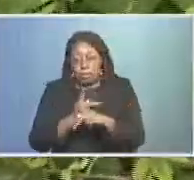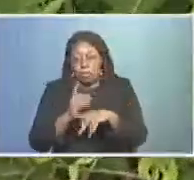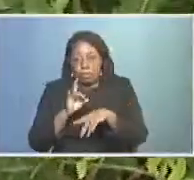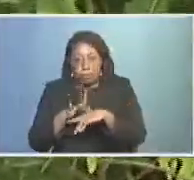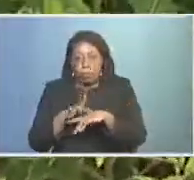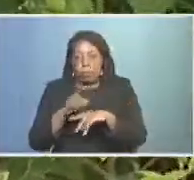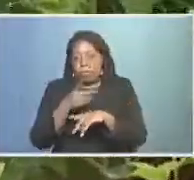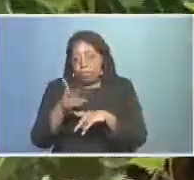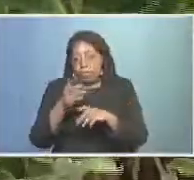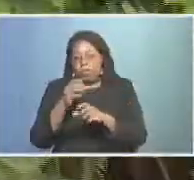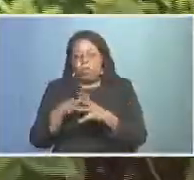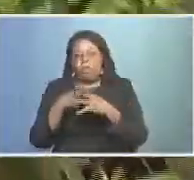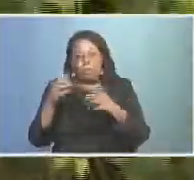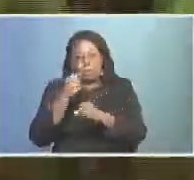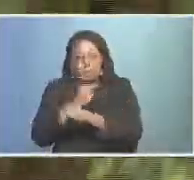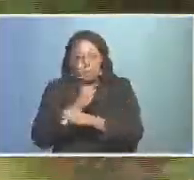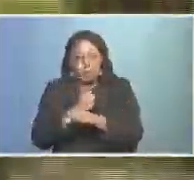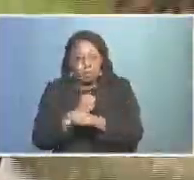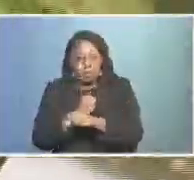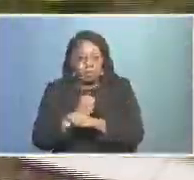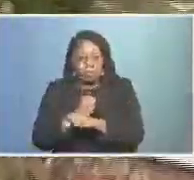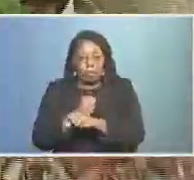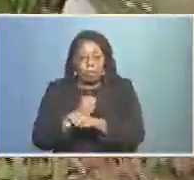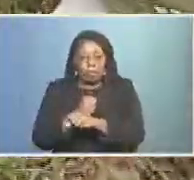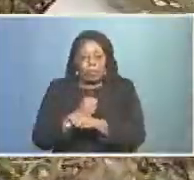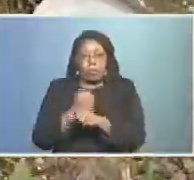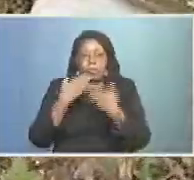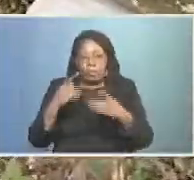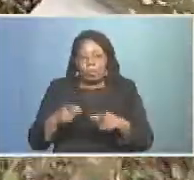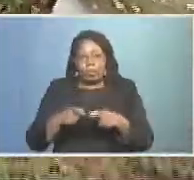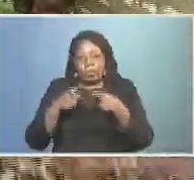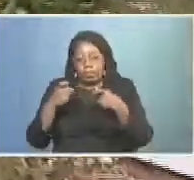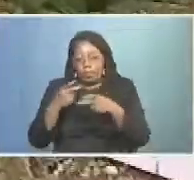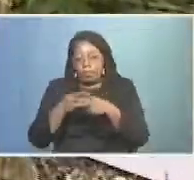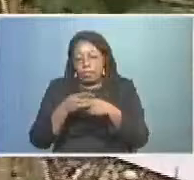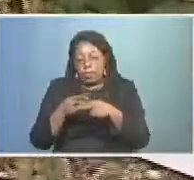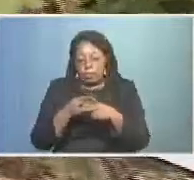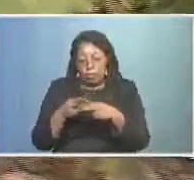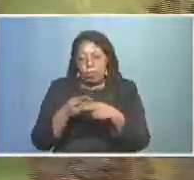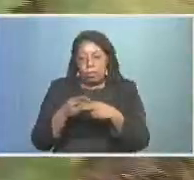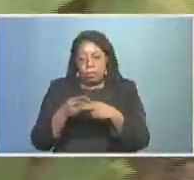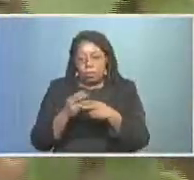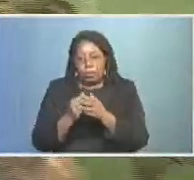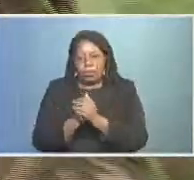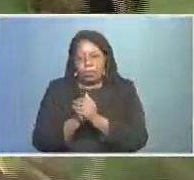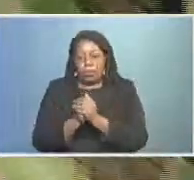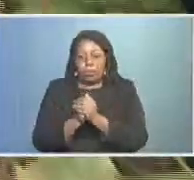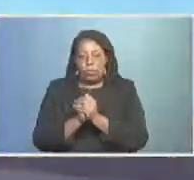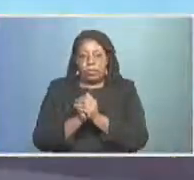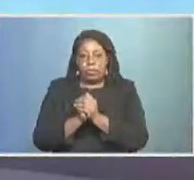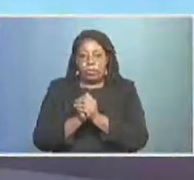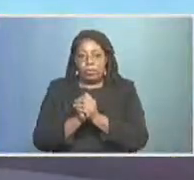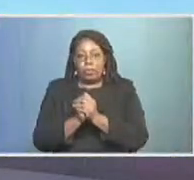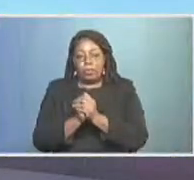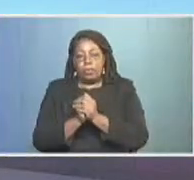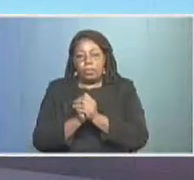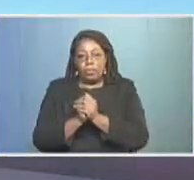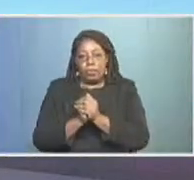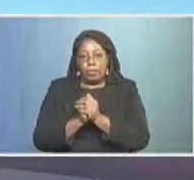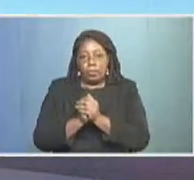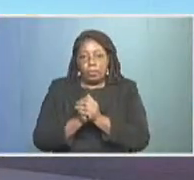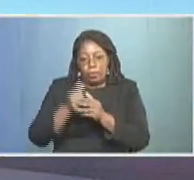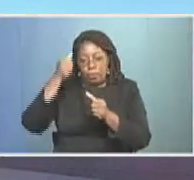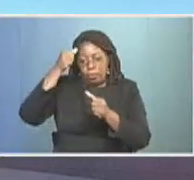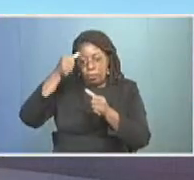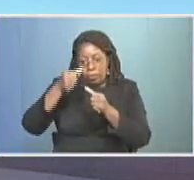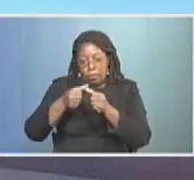their work cut out, as Thanksgiving is but 2 weeks away. Carla Palmer, ZNS Network News. Well,